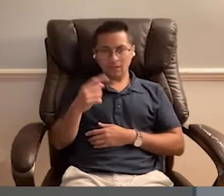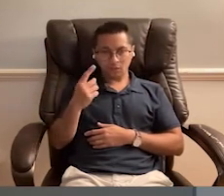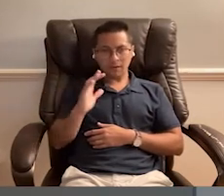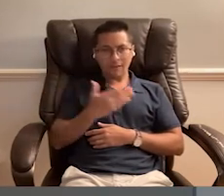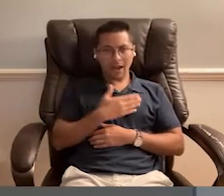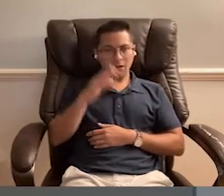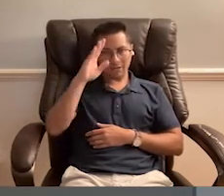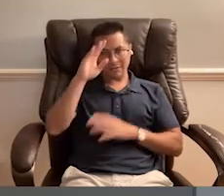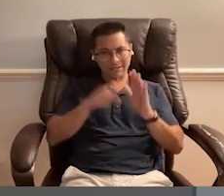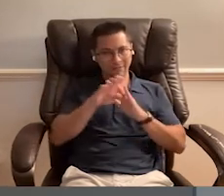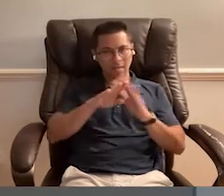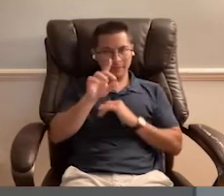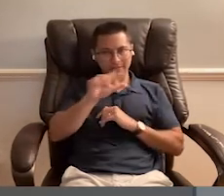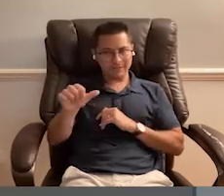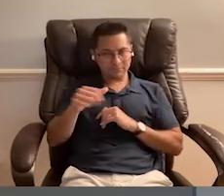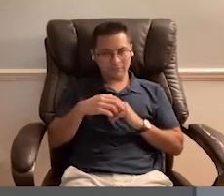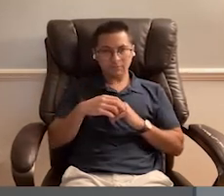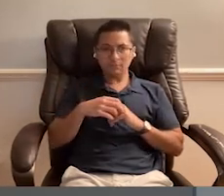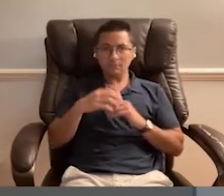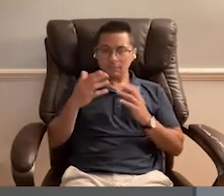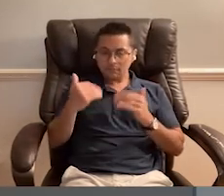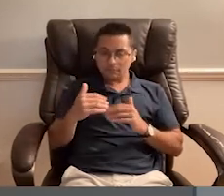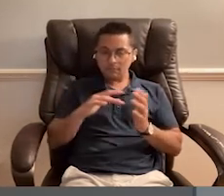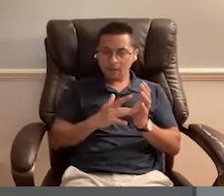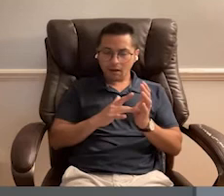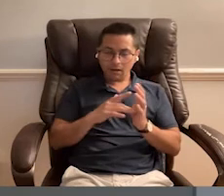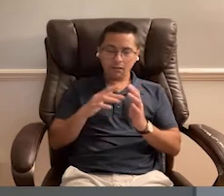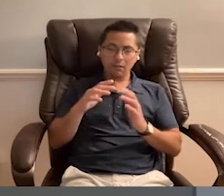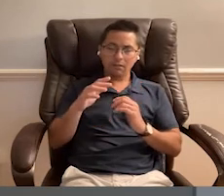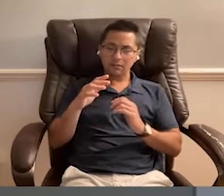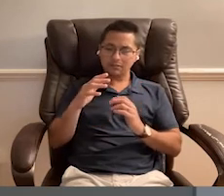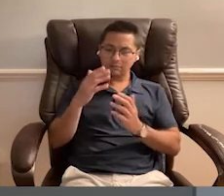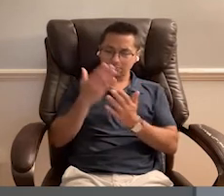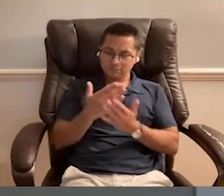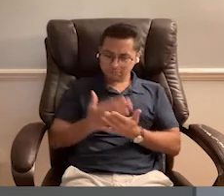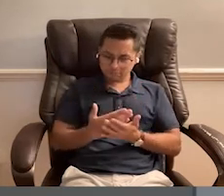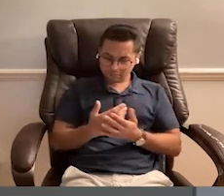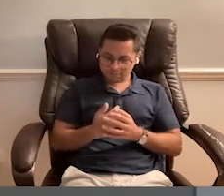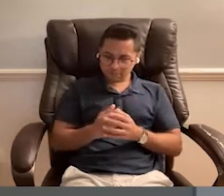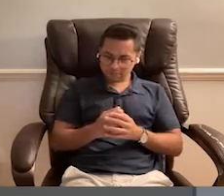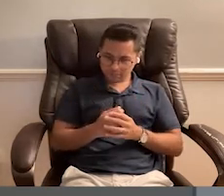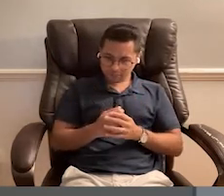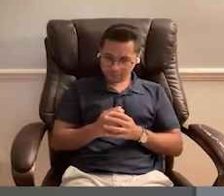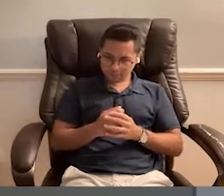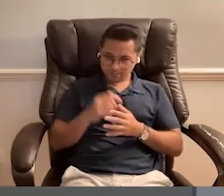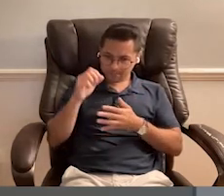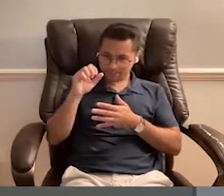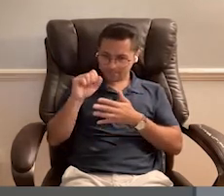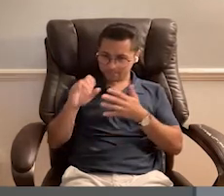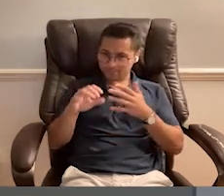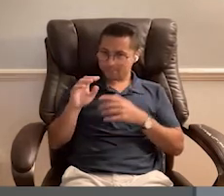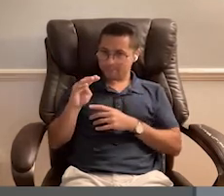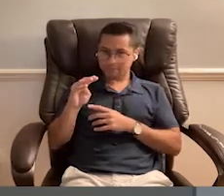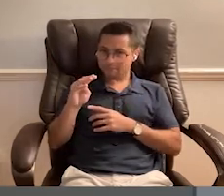medical documentation for spina bifida. That's one of our developmental disabilities that we serve. We've got to have a medical diagnosis of spina bifida